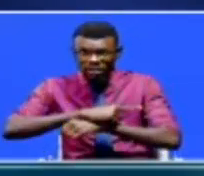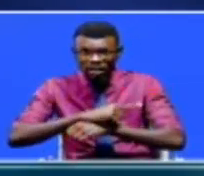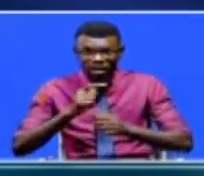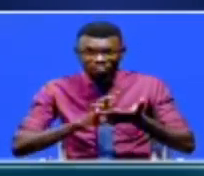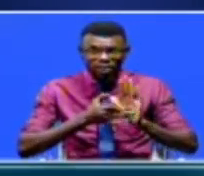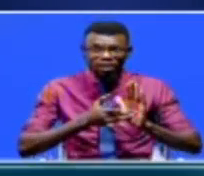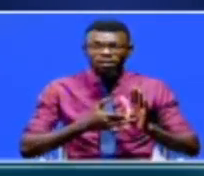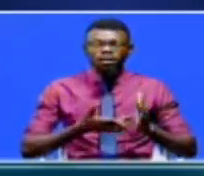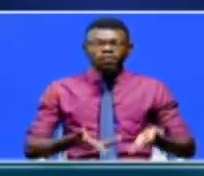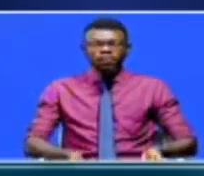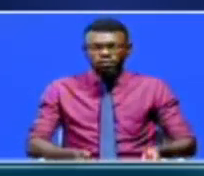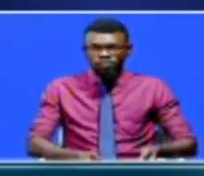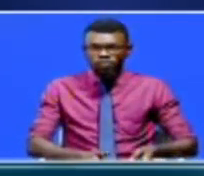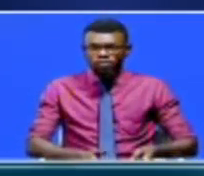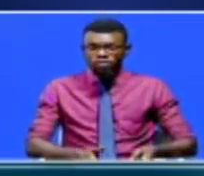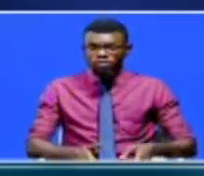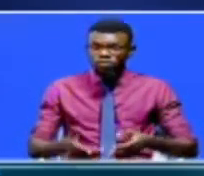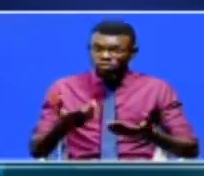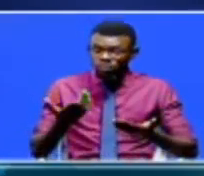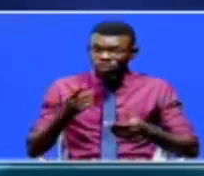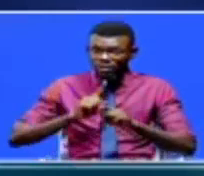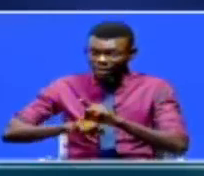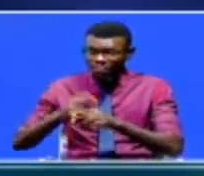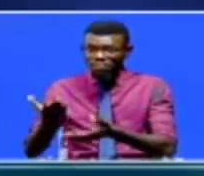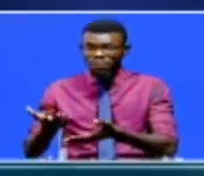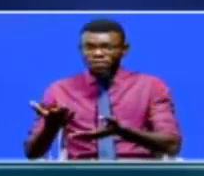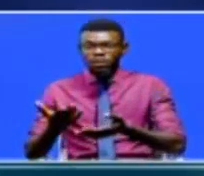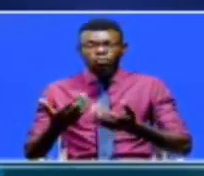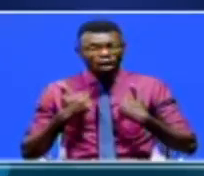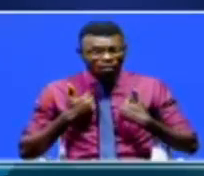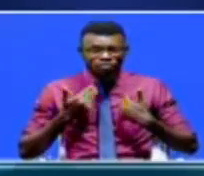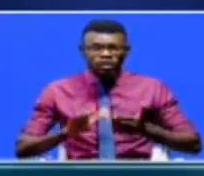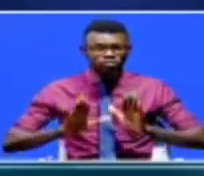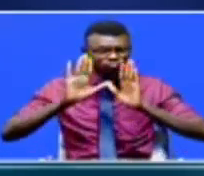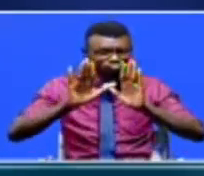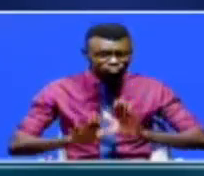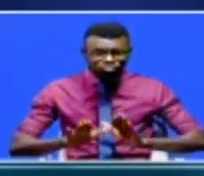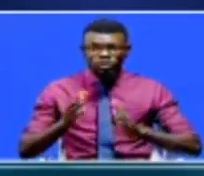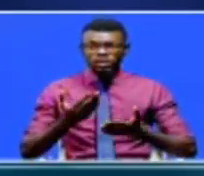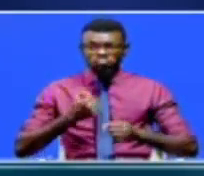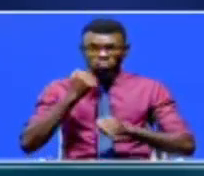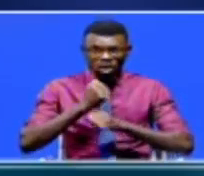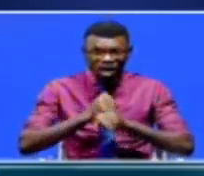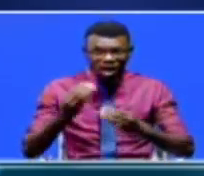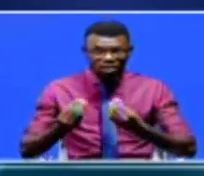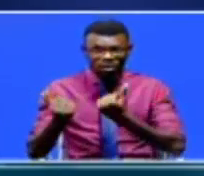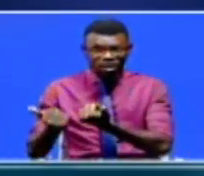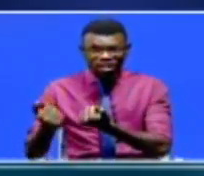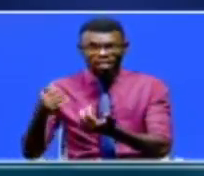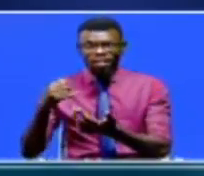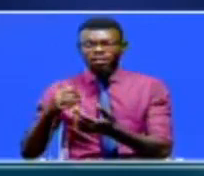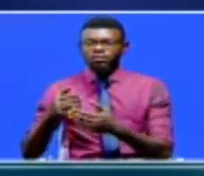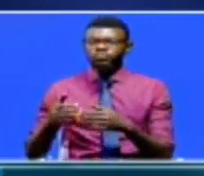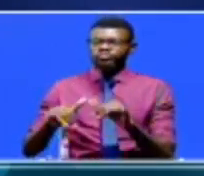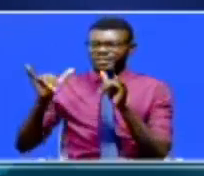lose critical time when you can be able to carry out very critical interventions, including